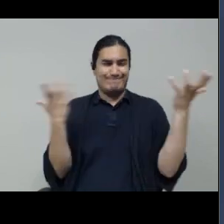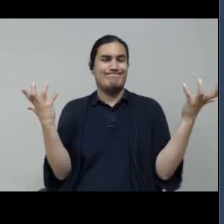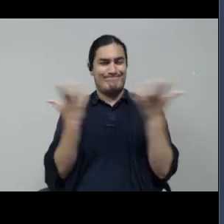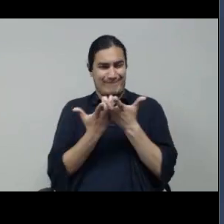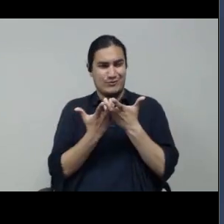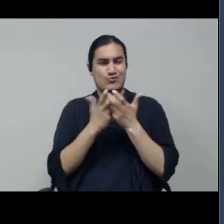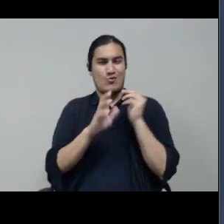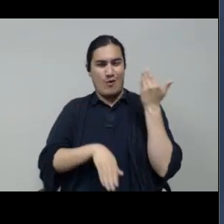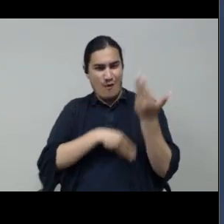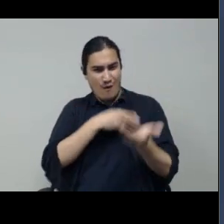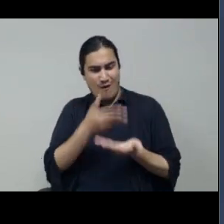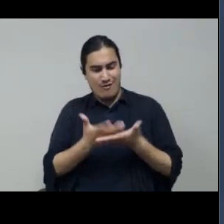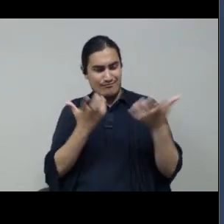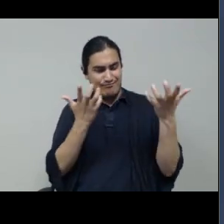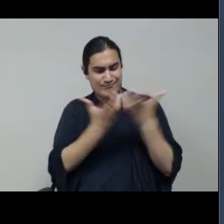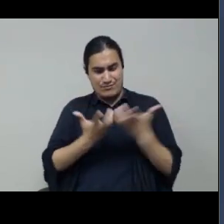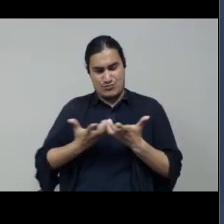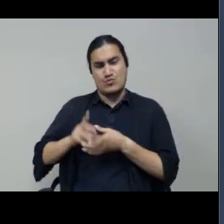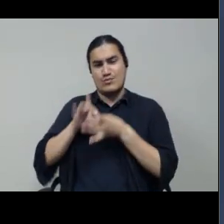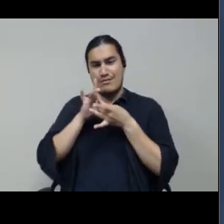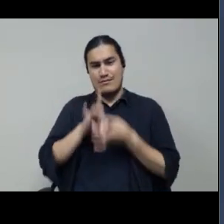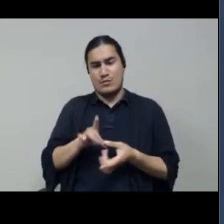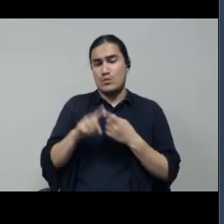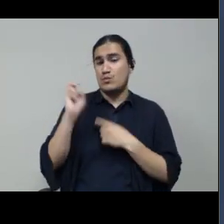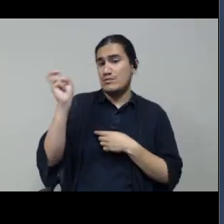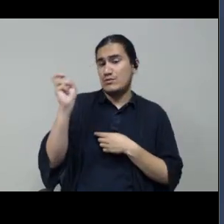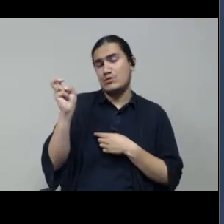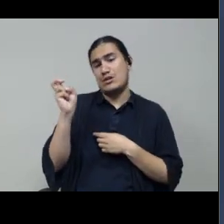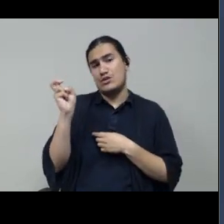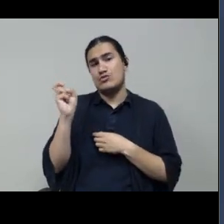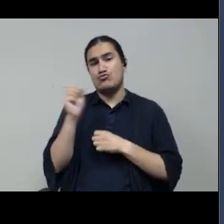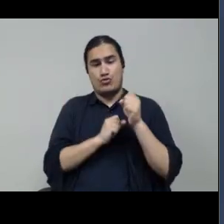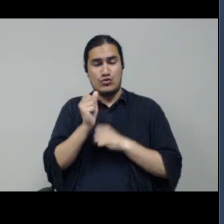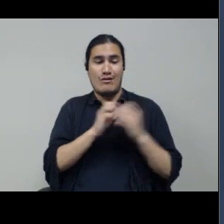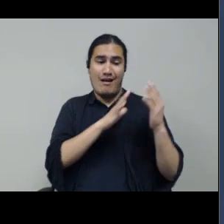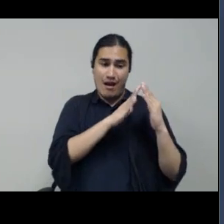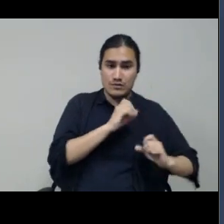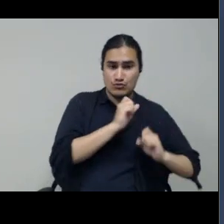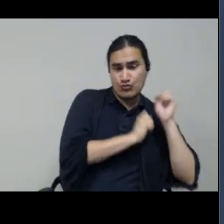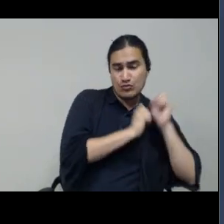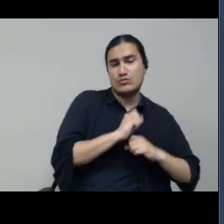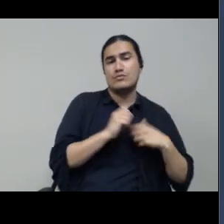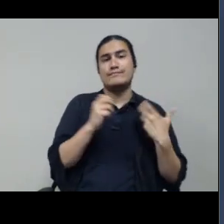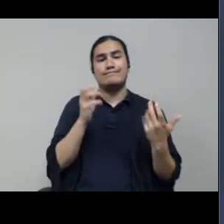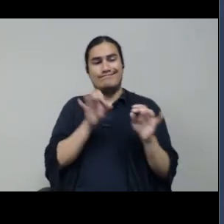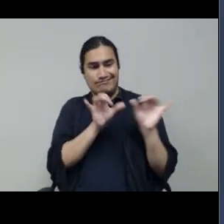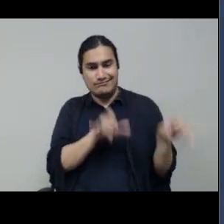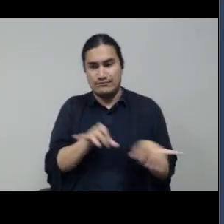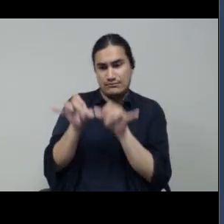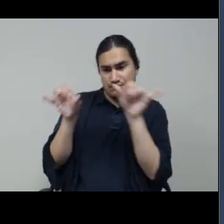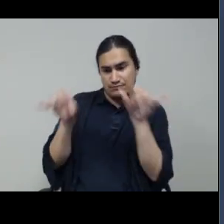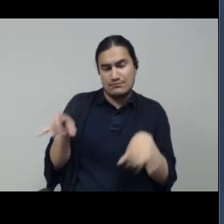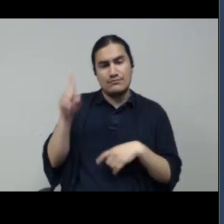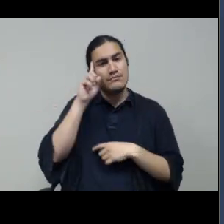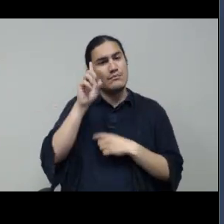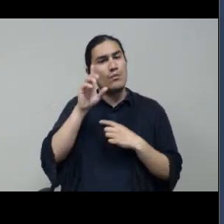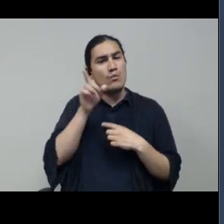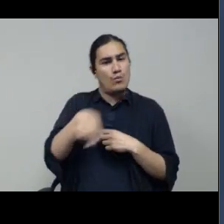then specifically as it pertains to transportation infrastructure, housing infrastructure, and I think you all take